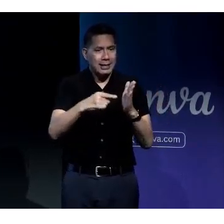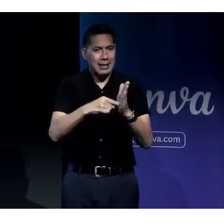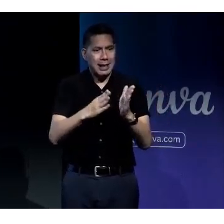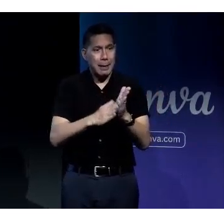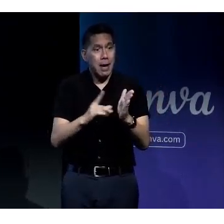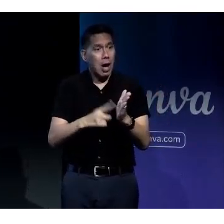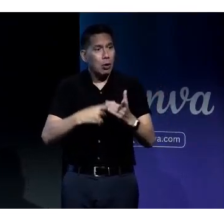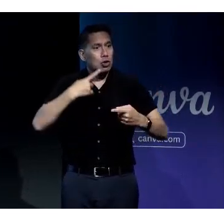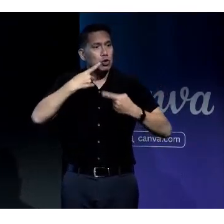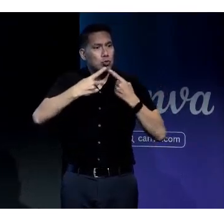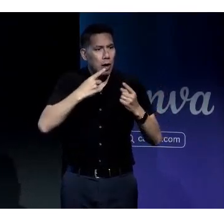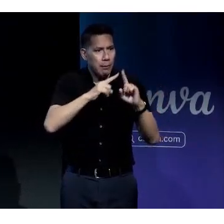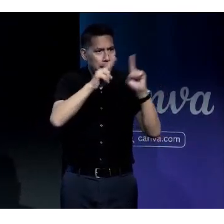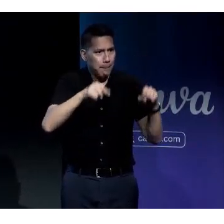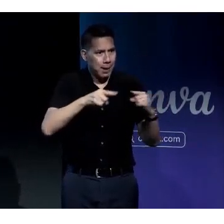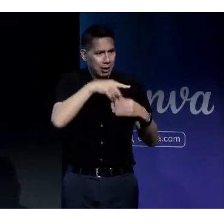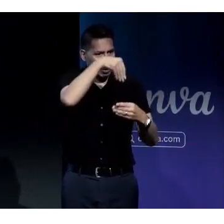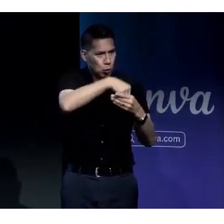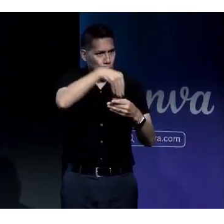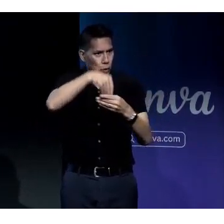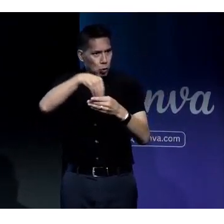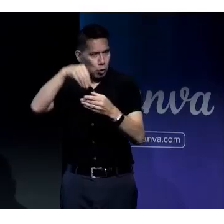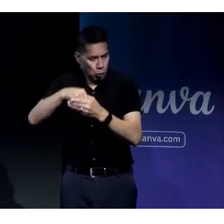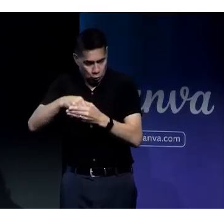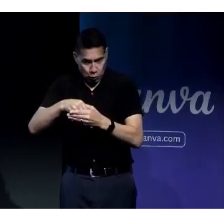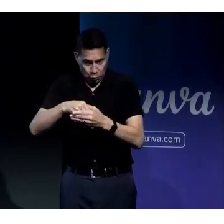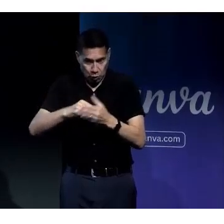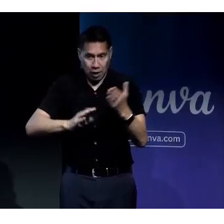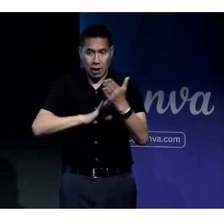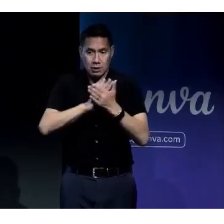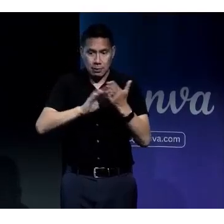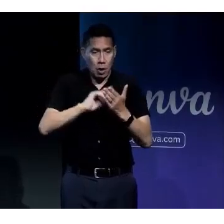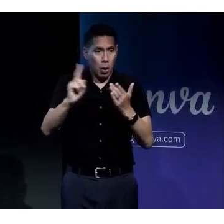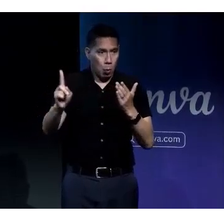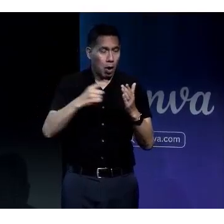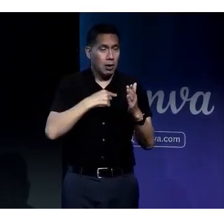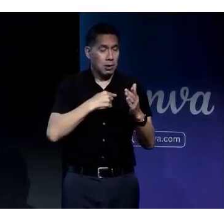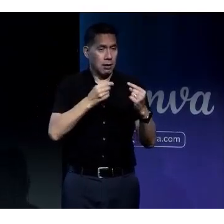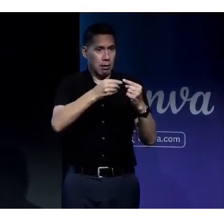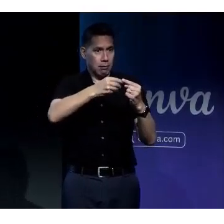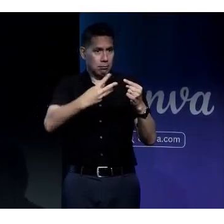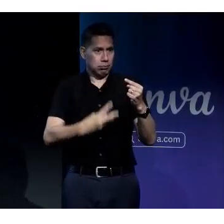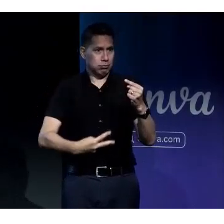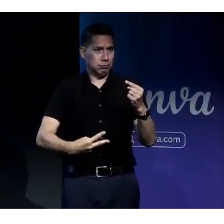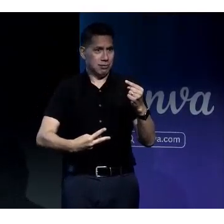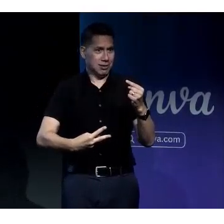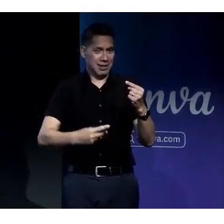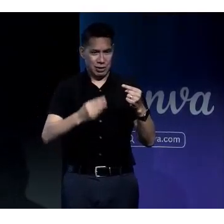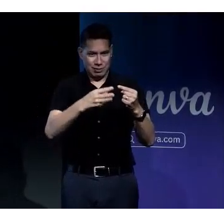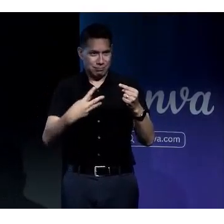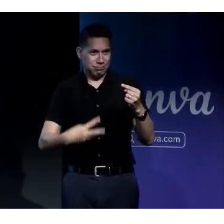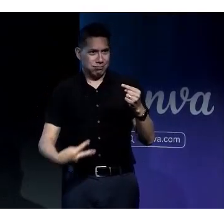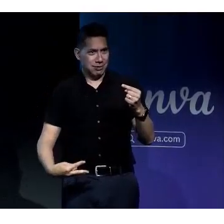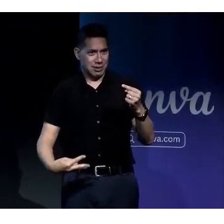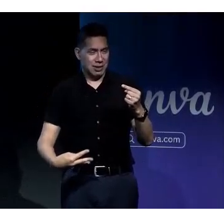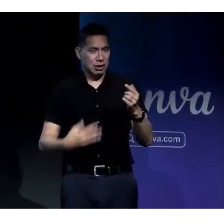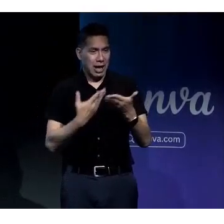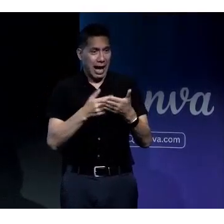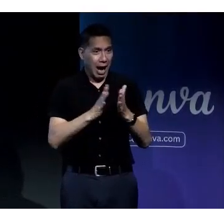page contents, and then the browser uses that to generate our DOM tree, which we can then read and modify via